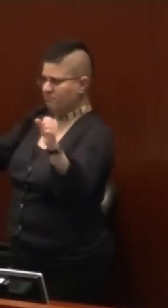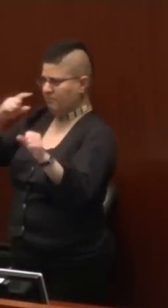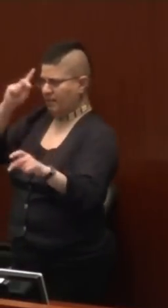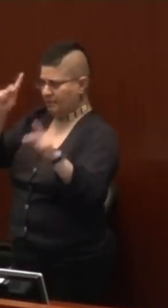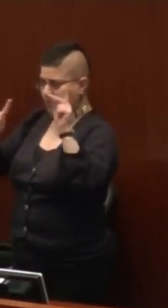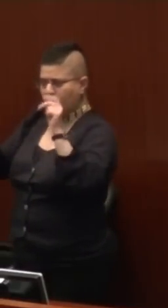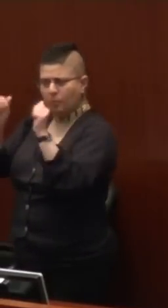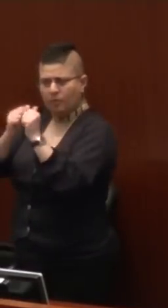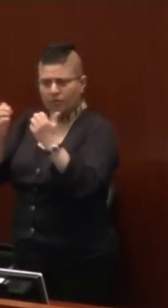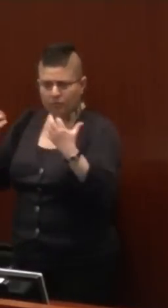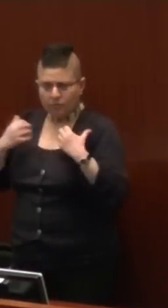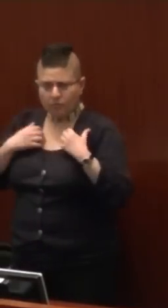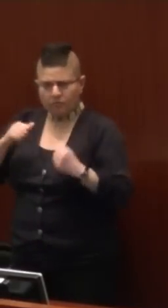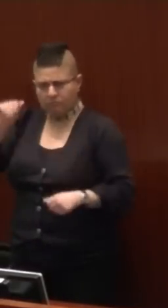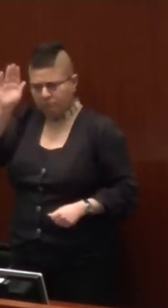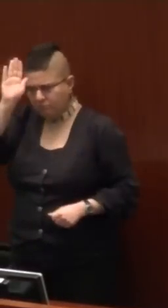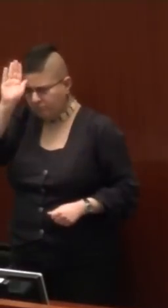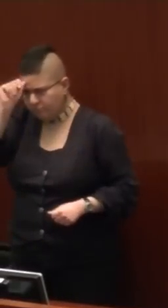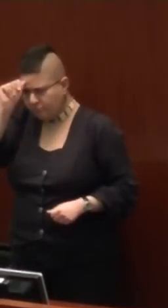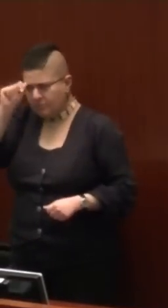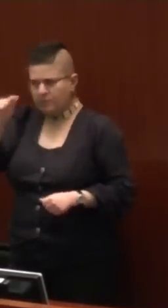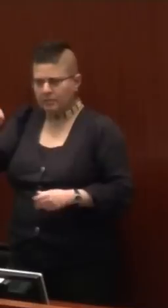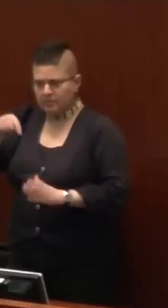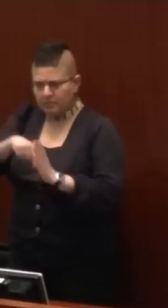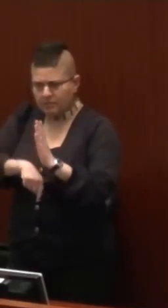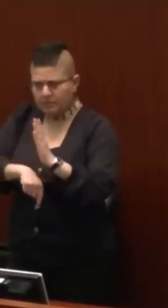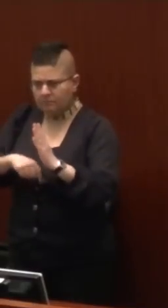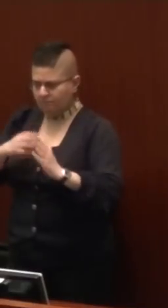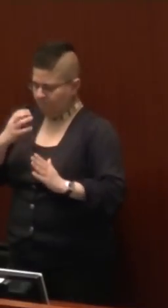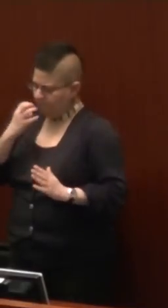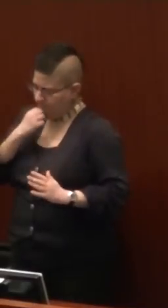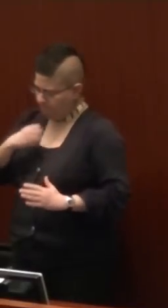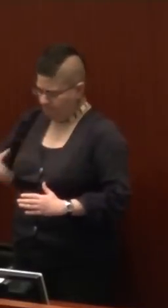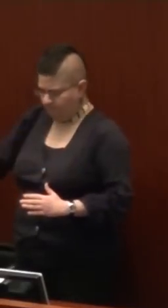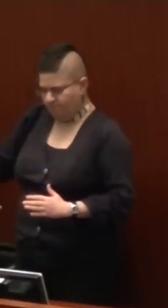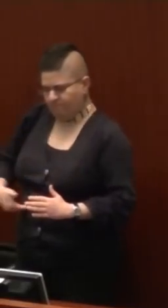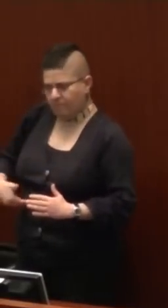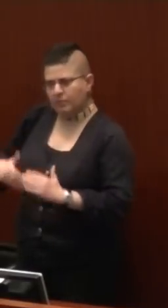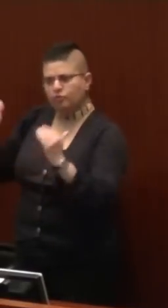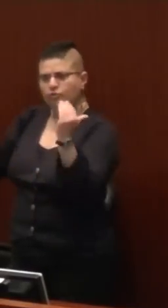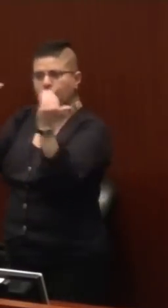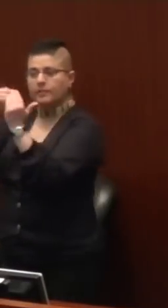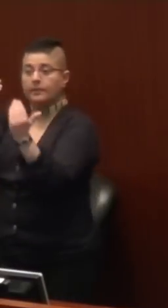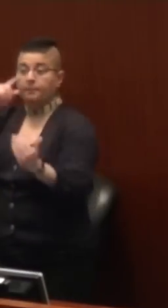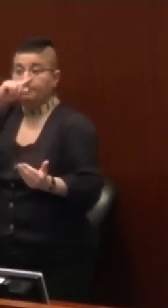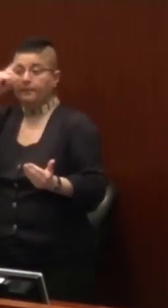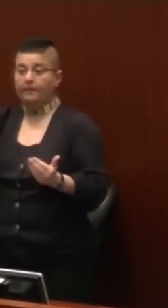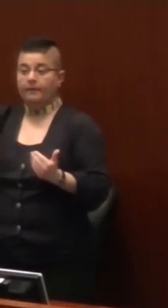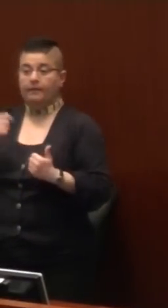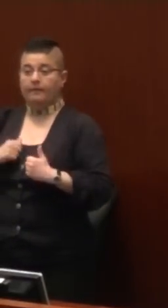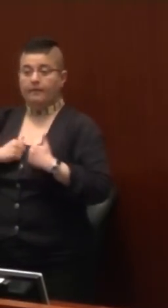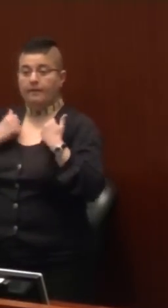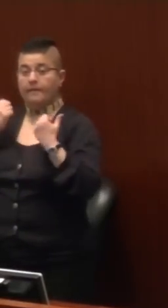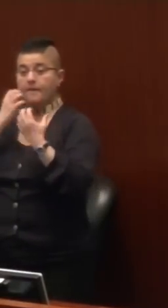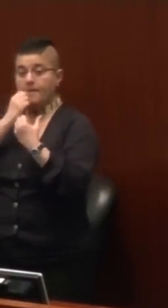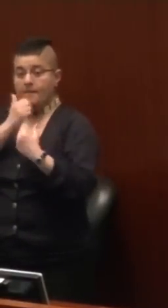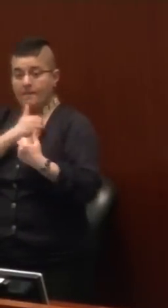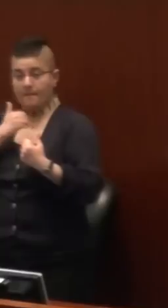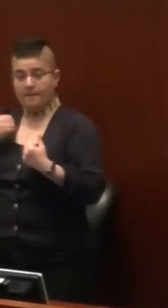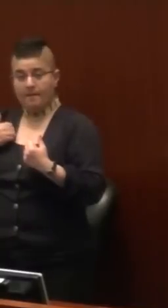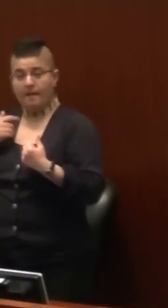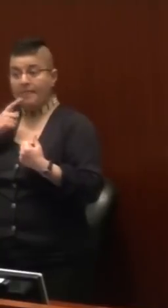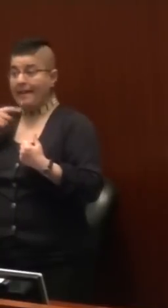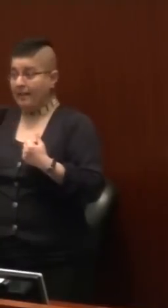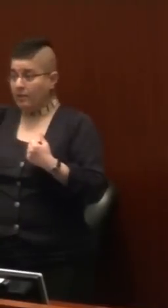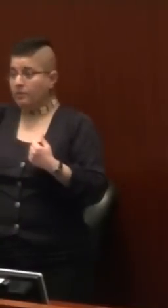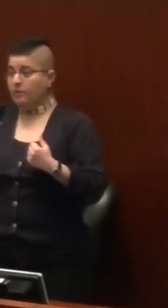With courage, determination, and a deep sense of justice, Black Lives Matter Toronto holds all of us who live in Toronto to